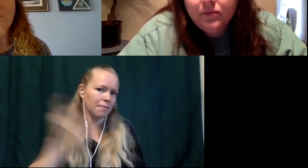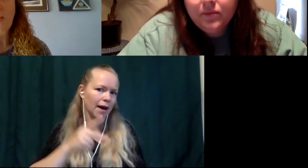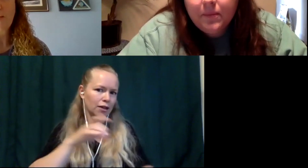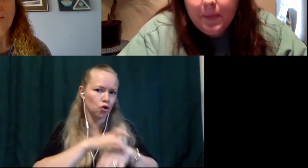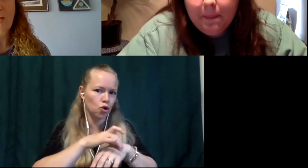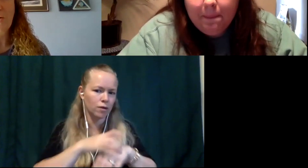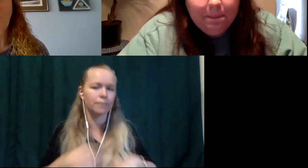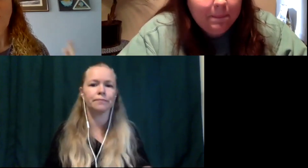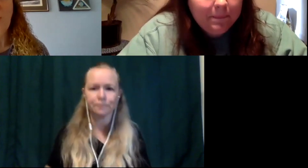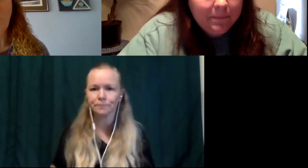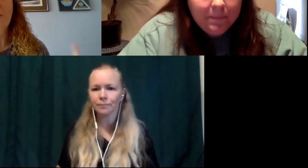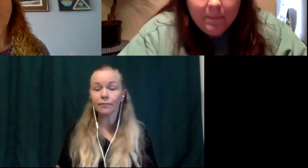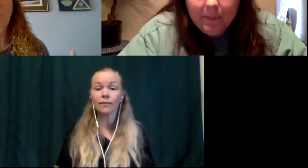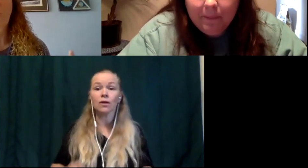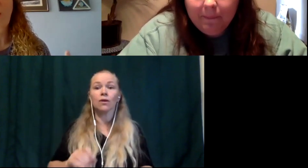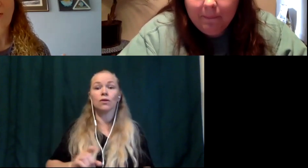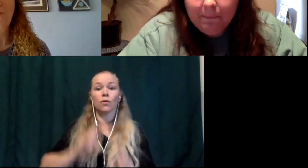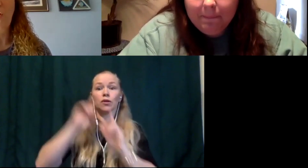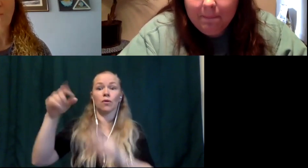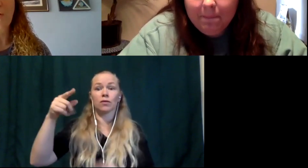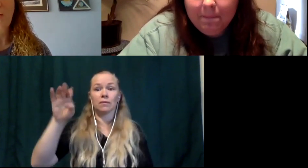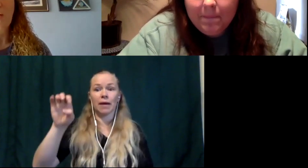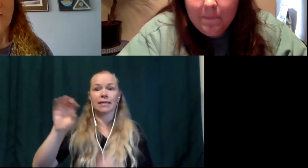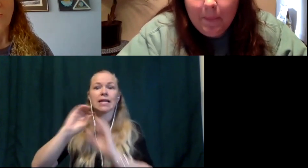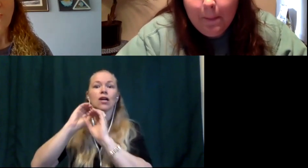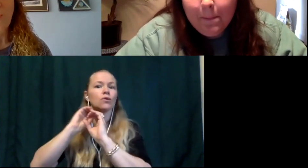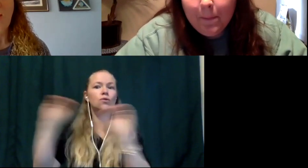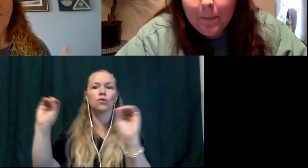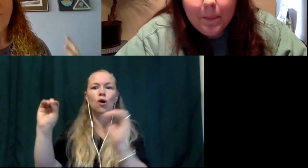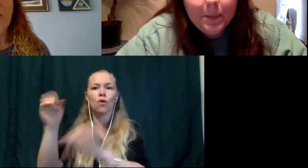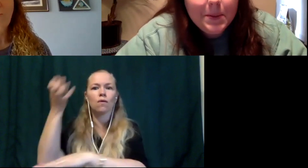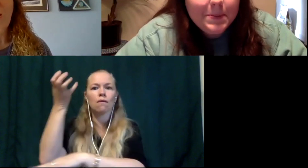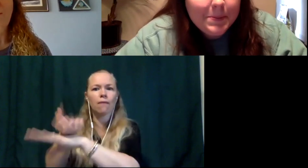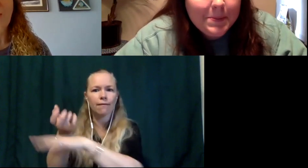when you're in space and you have this zero gravity environment, you